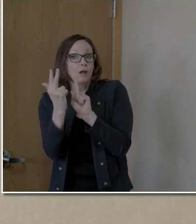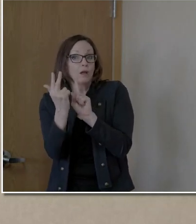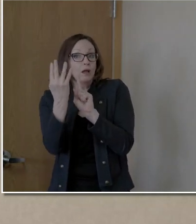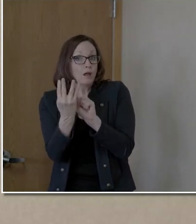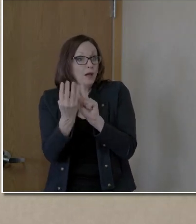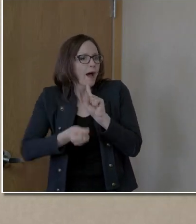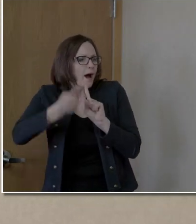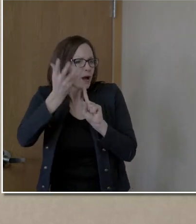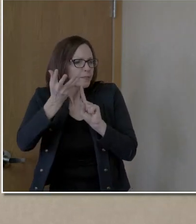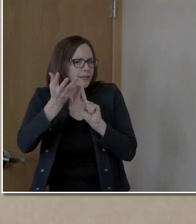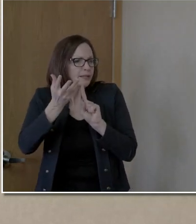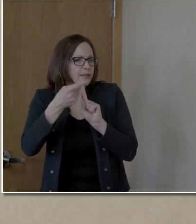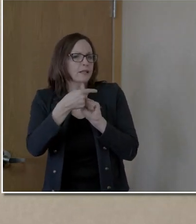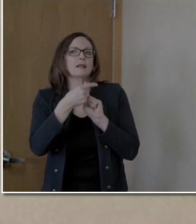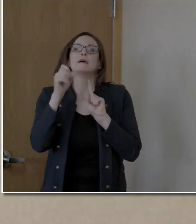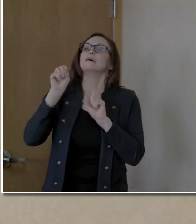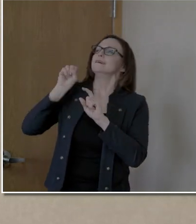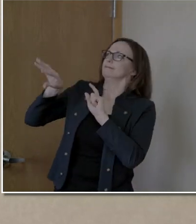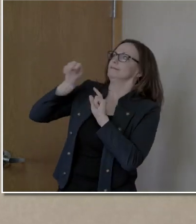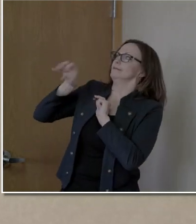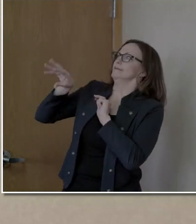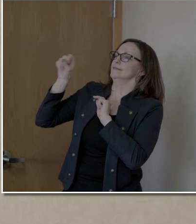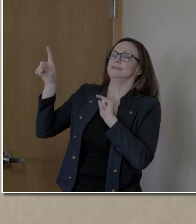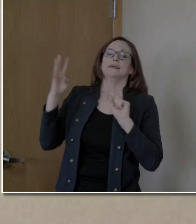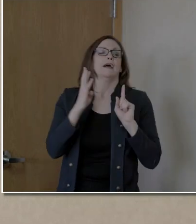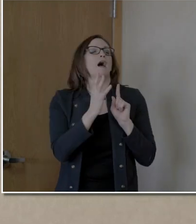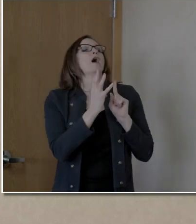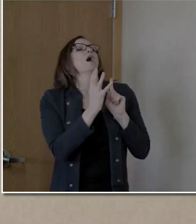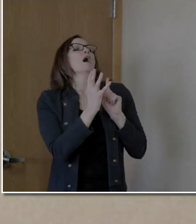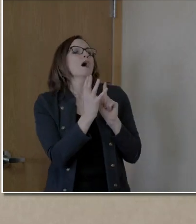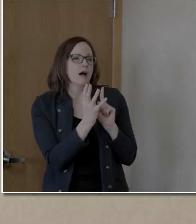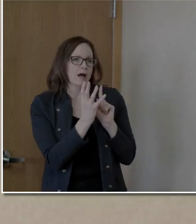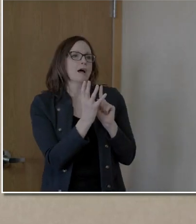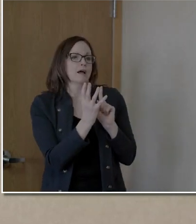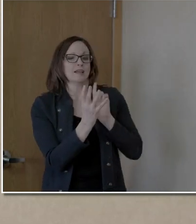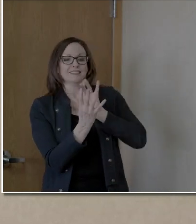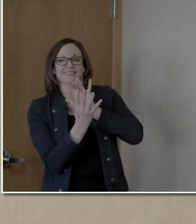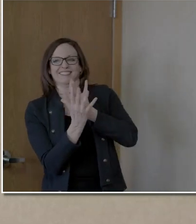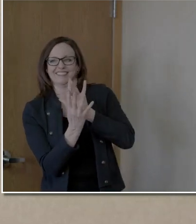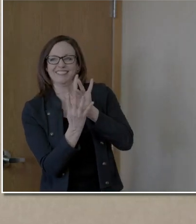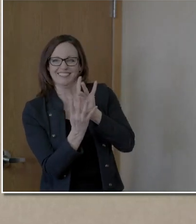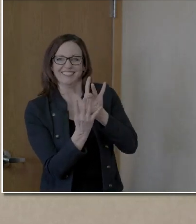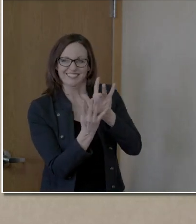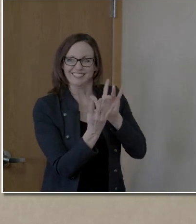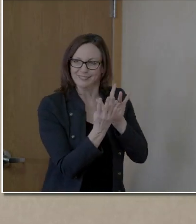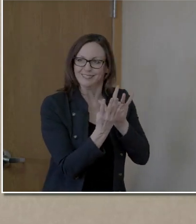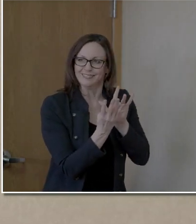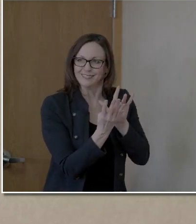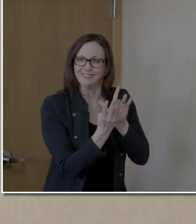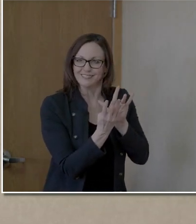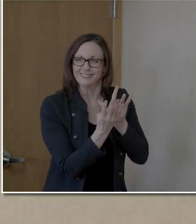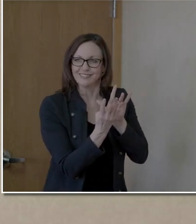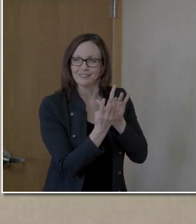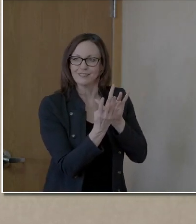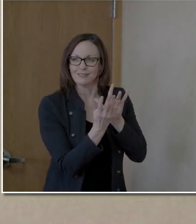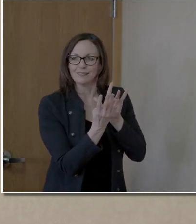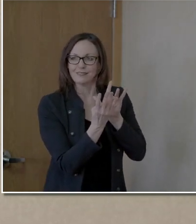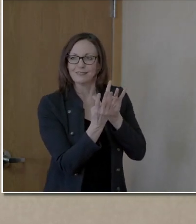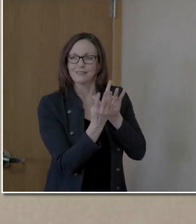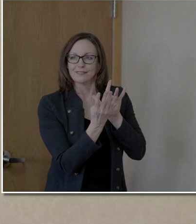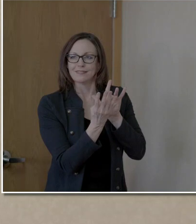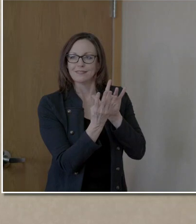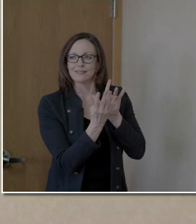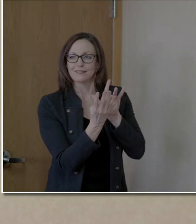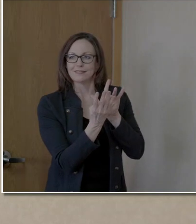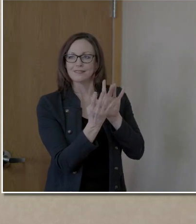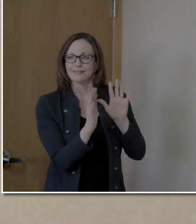So in the case of someone who would have voted and tested positive for COVID-19, that's how we